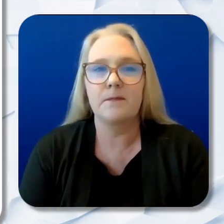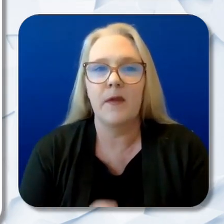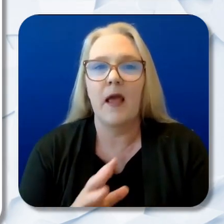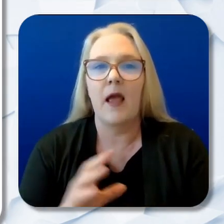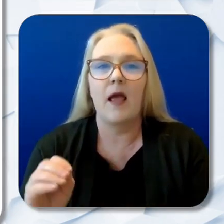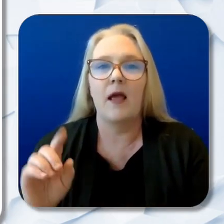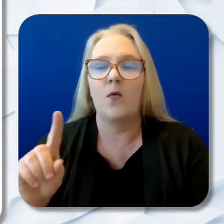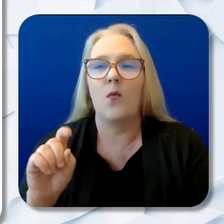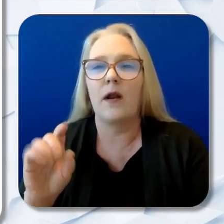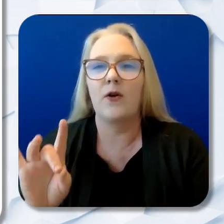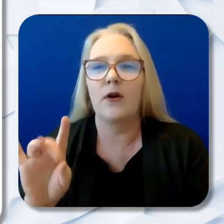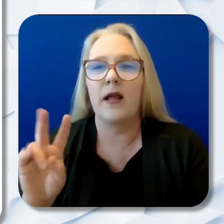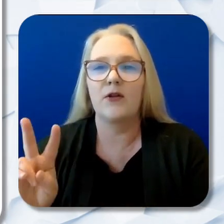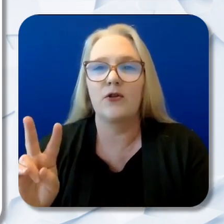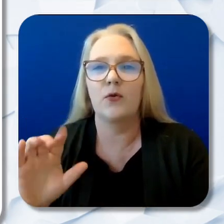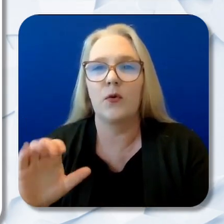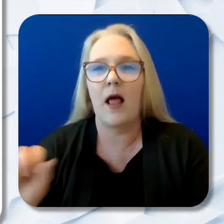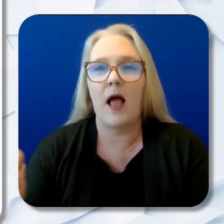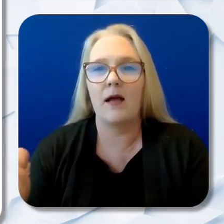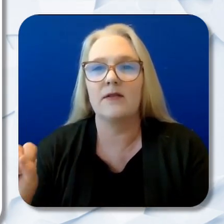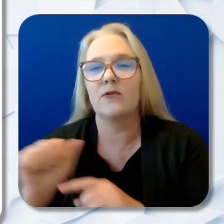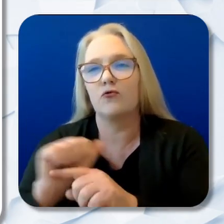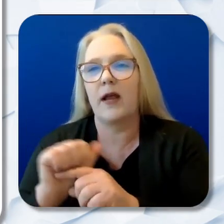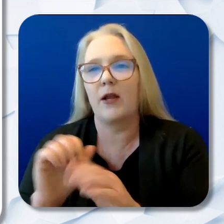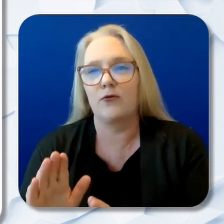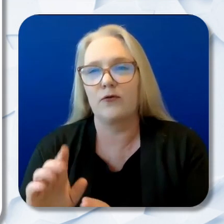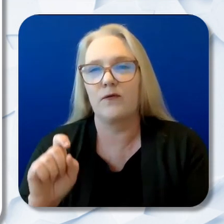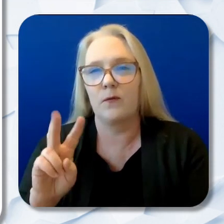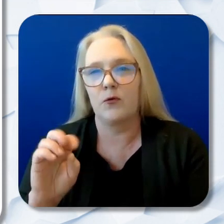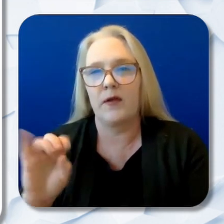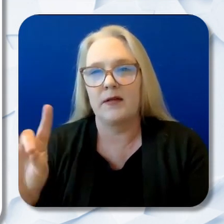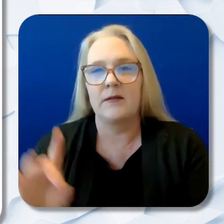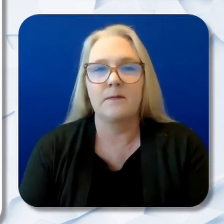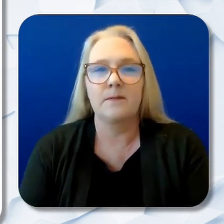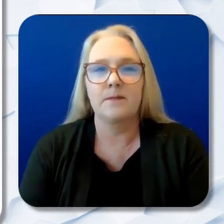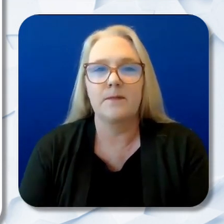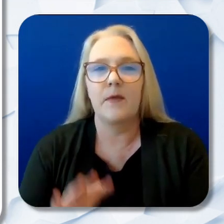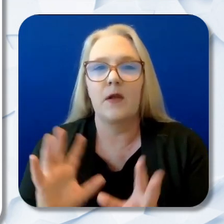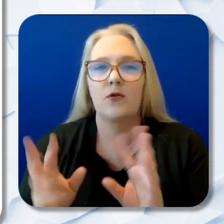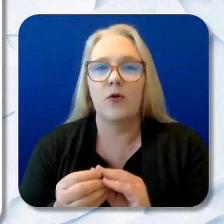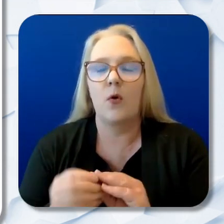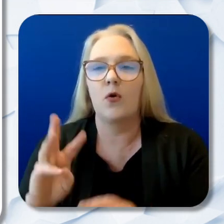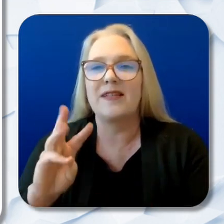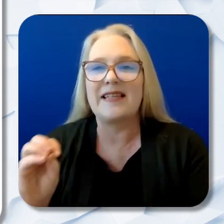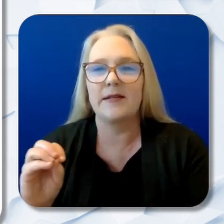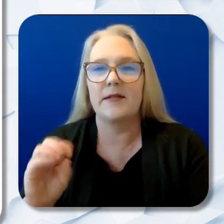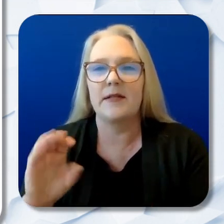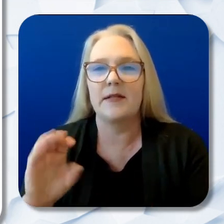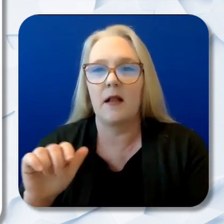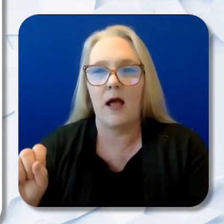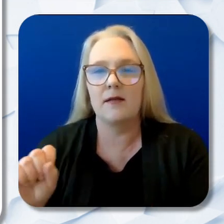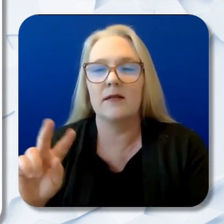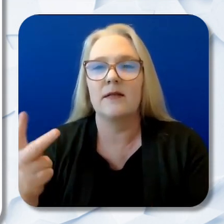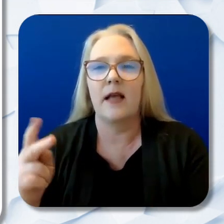with 182 Class 2008 trainers. There's a total of 60 Class Second